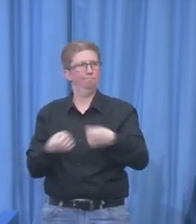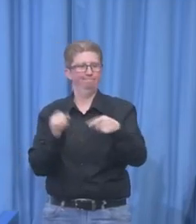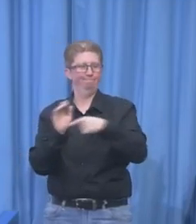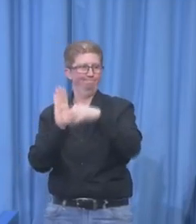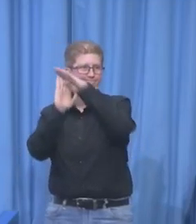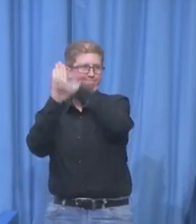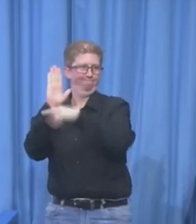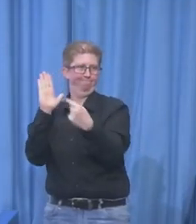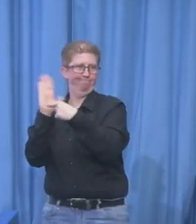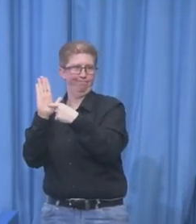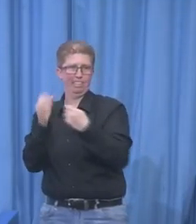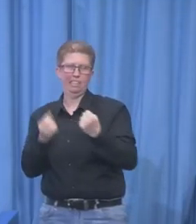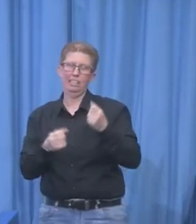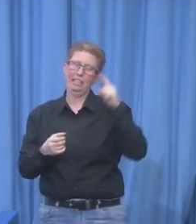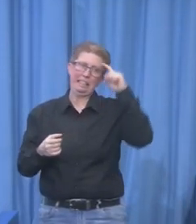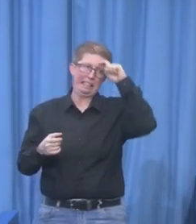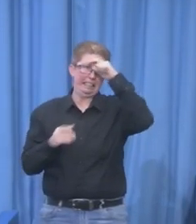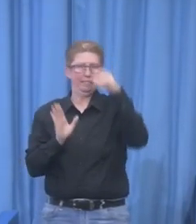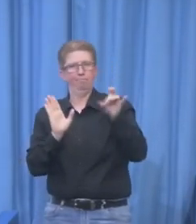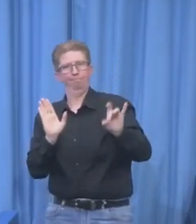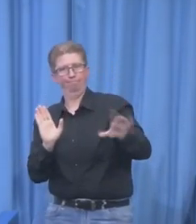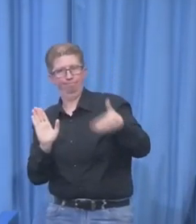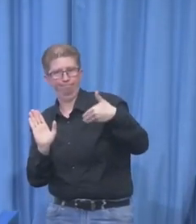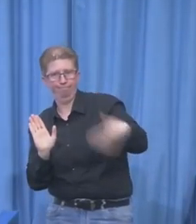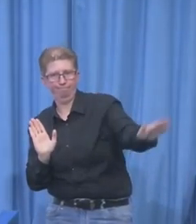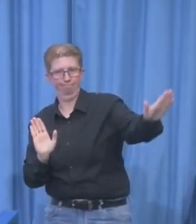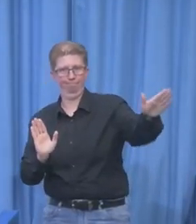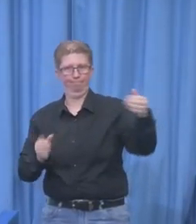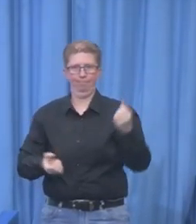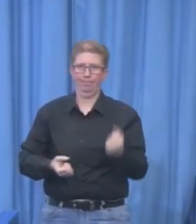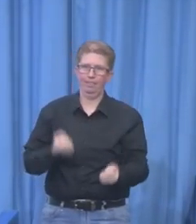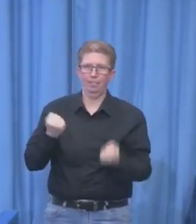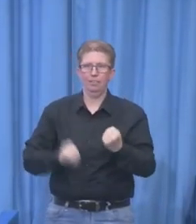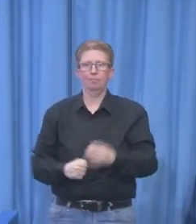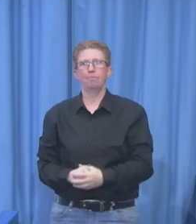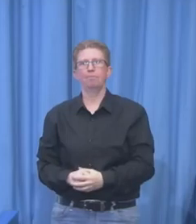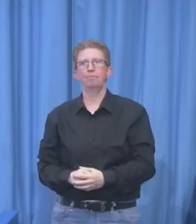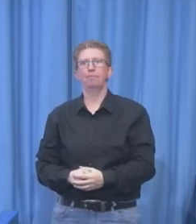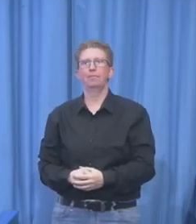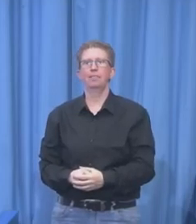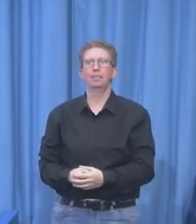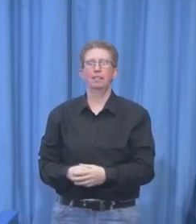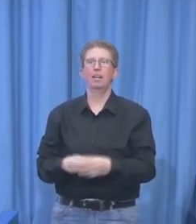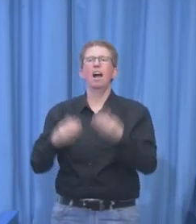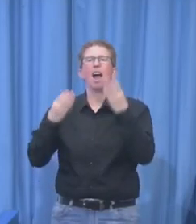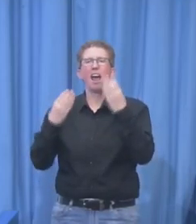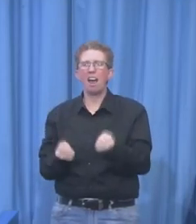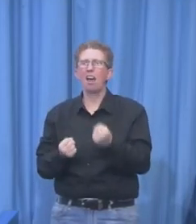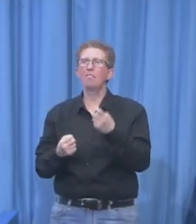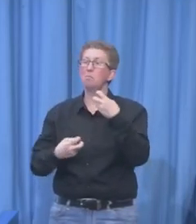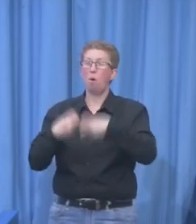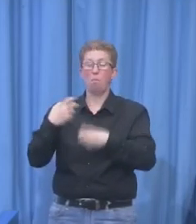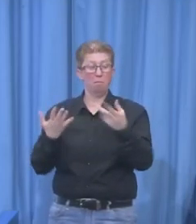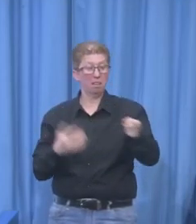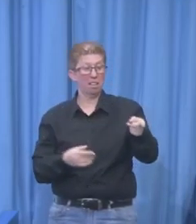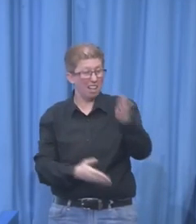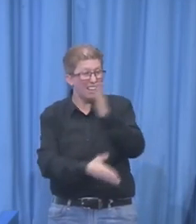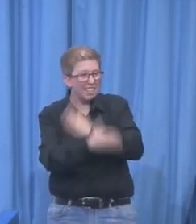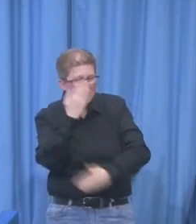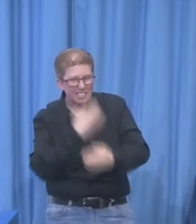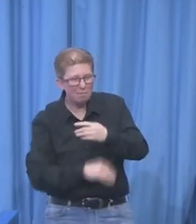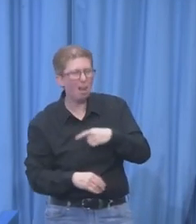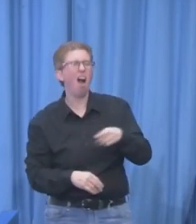stereotypical opinions, and usually they will evaluate or underestimate the abilities of people with